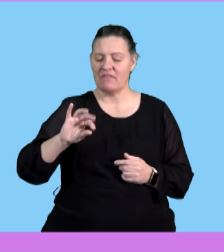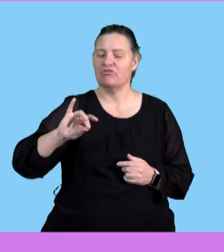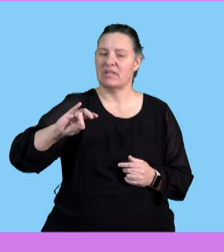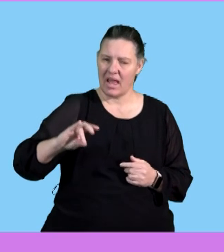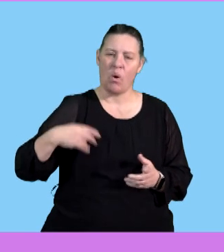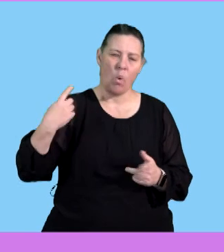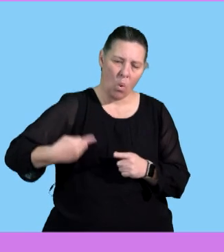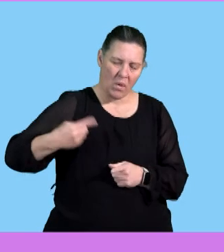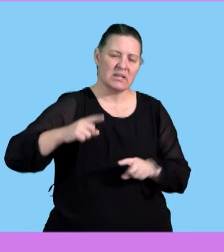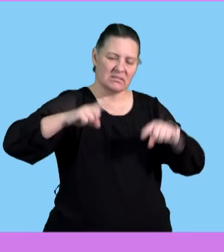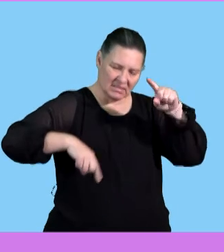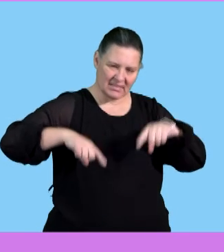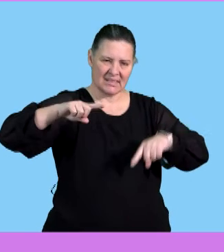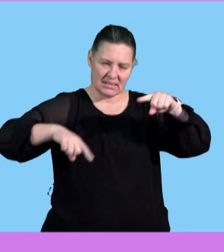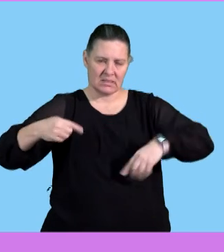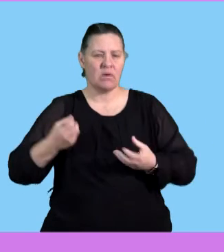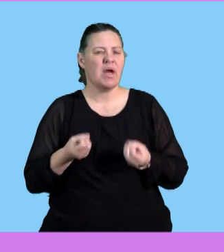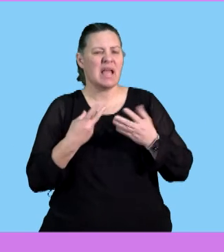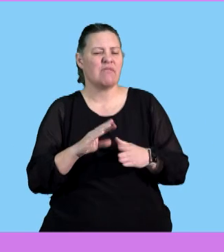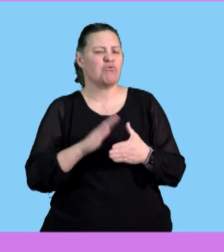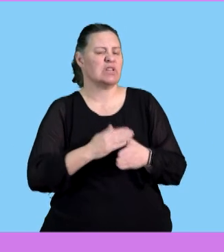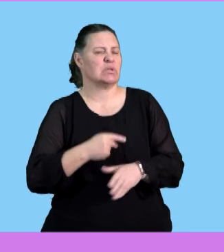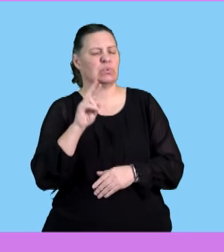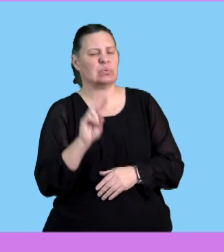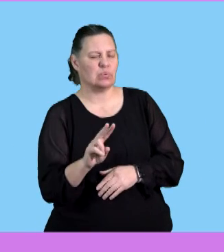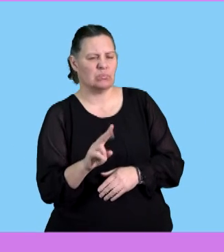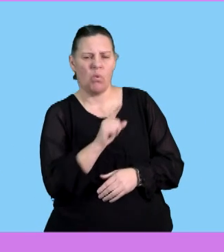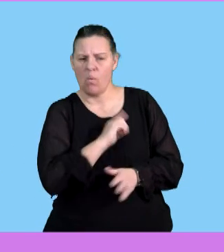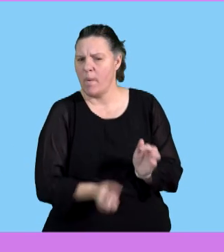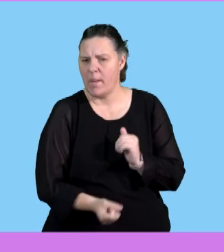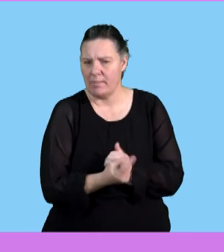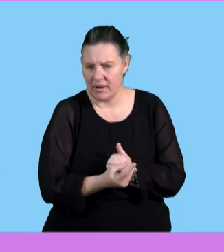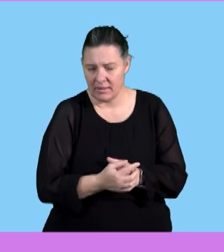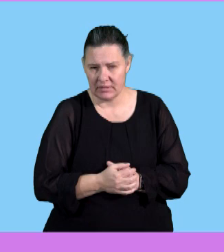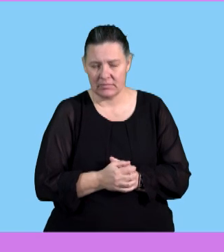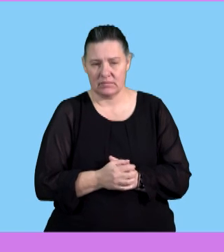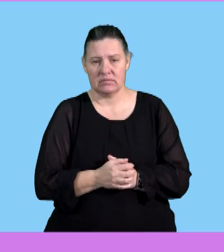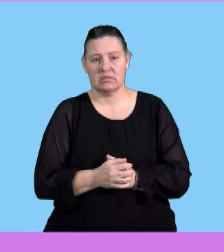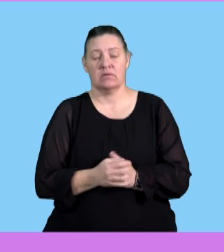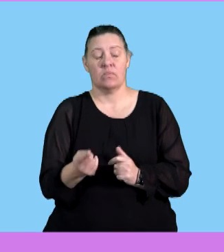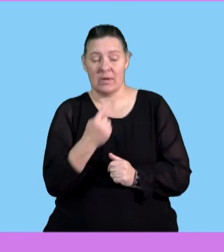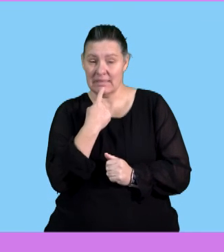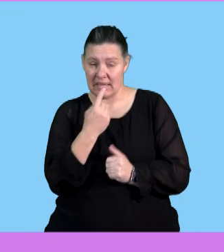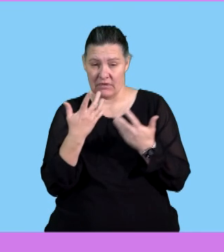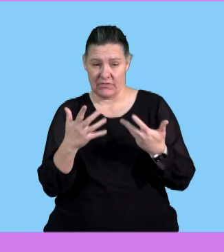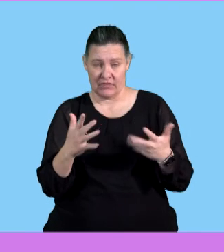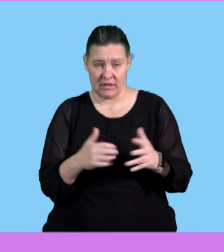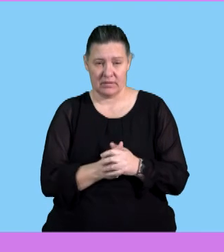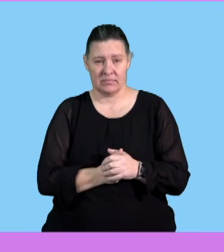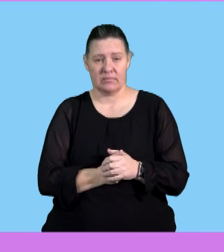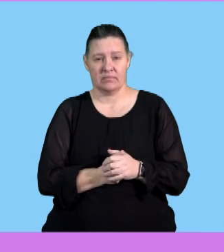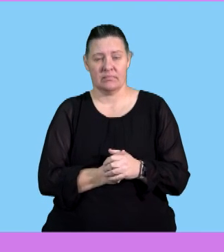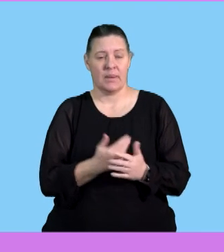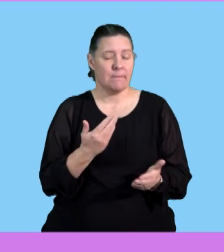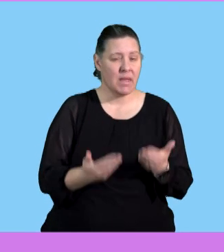rates fluctuate all the time. List 2 reasons why this happened. So now remember, we have mentioned